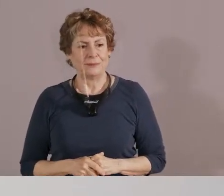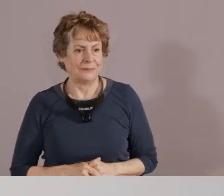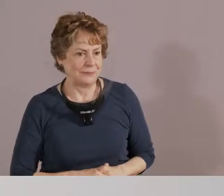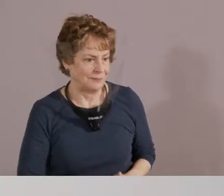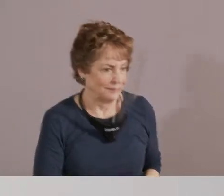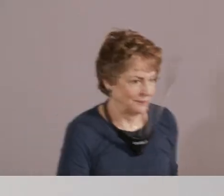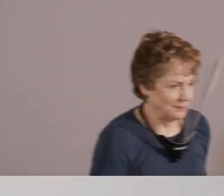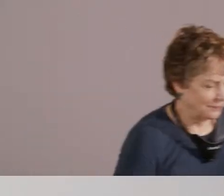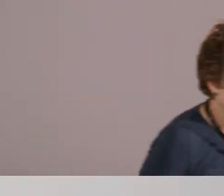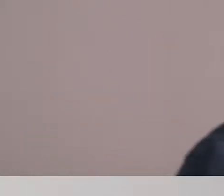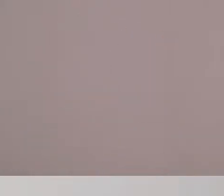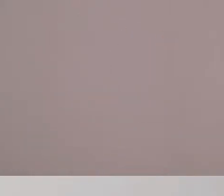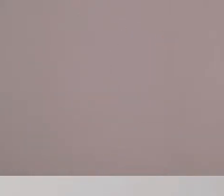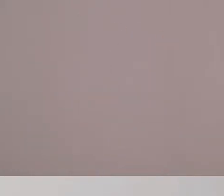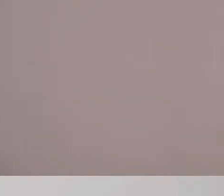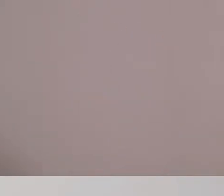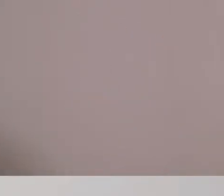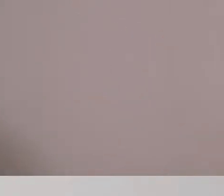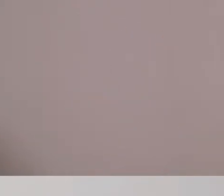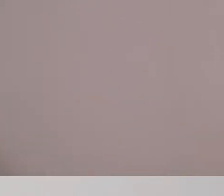if we didn't meet like this.